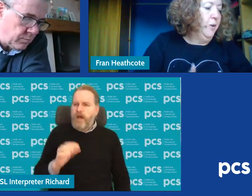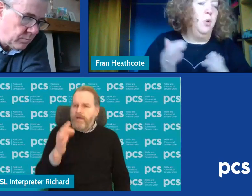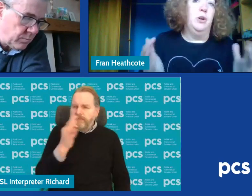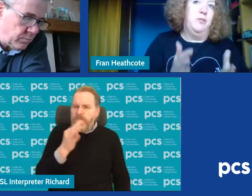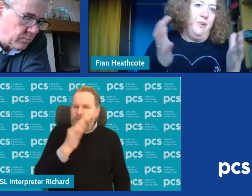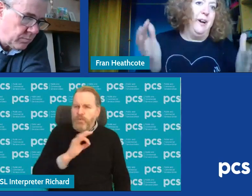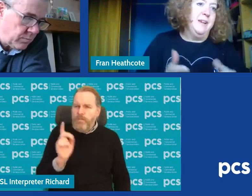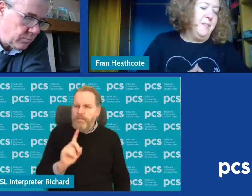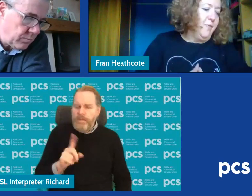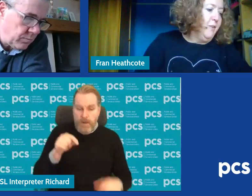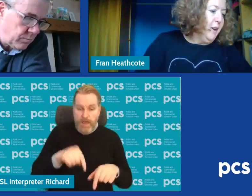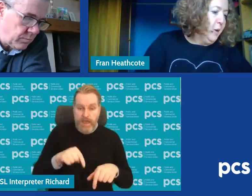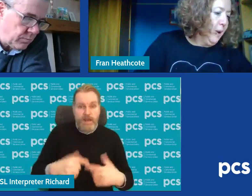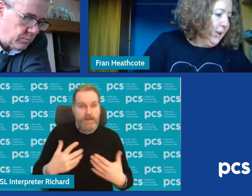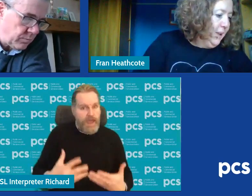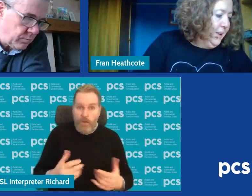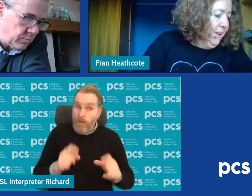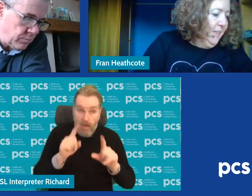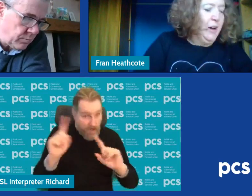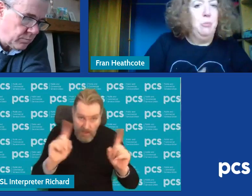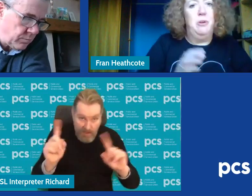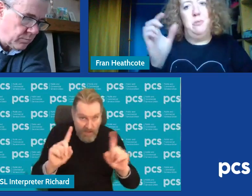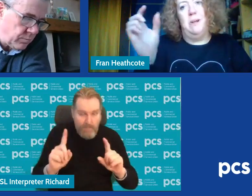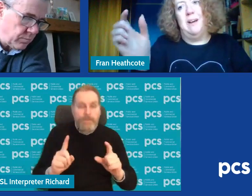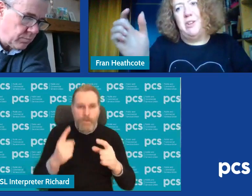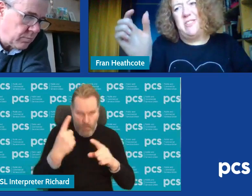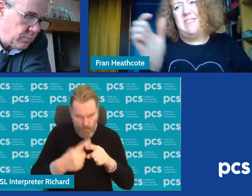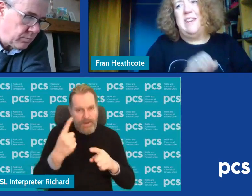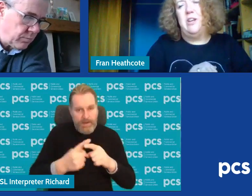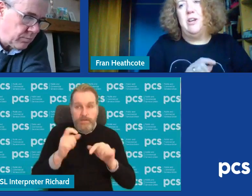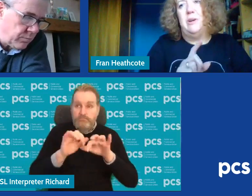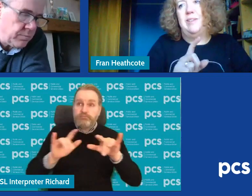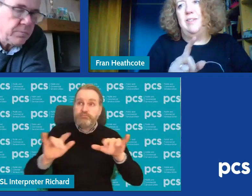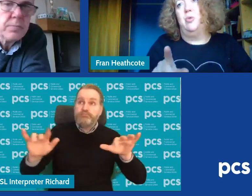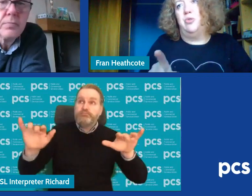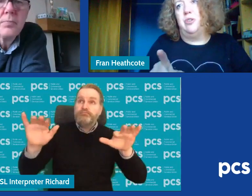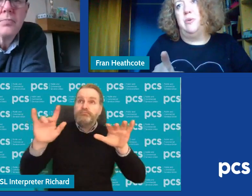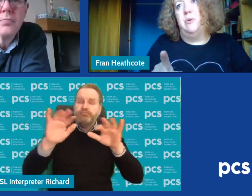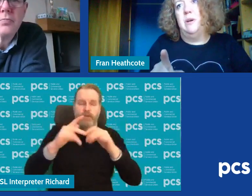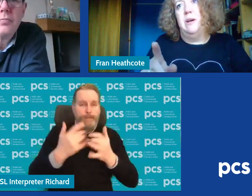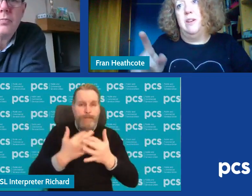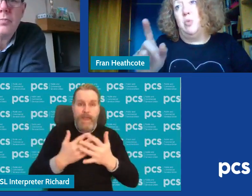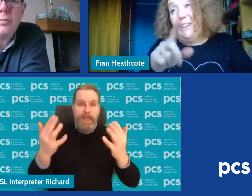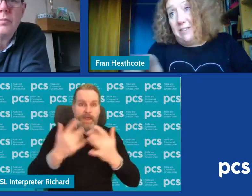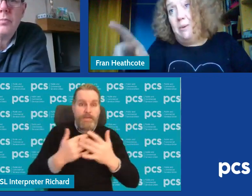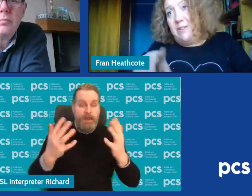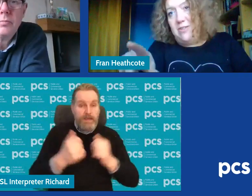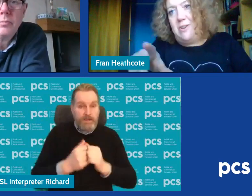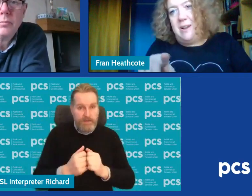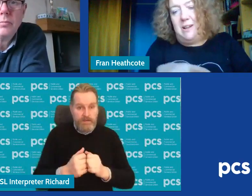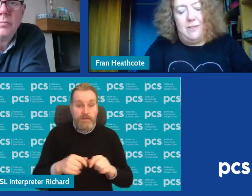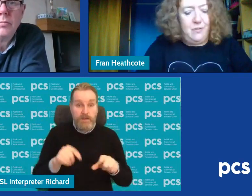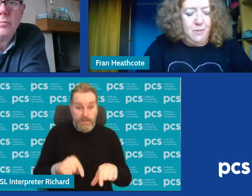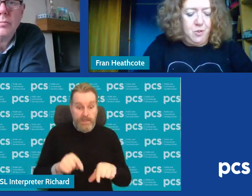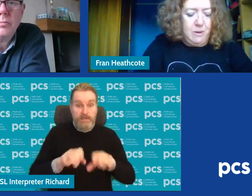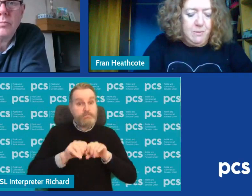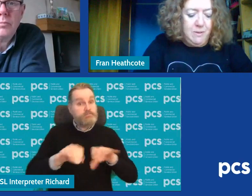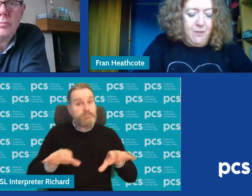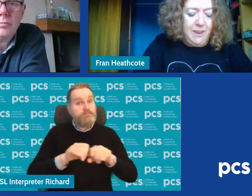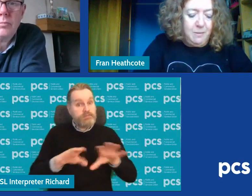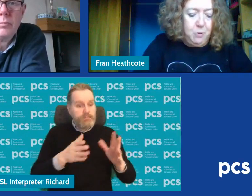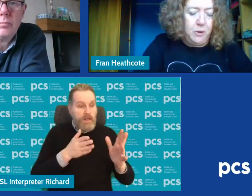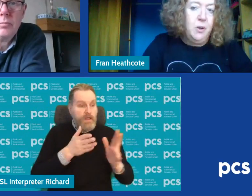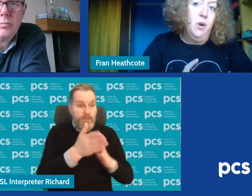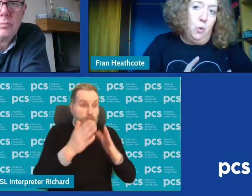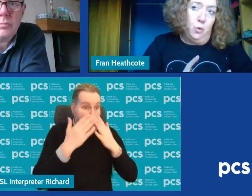now. What you'll find is very, very quickly that'll multiply. And just to let you know, this is also, as well as going to live streaming